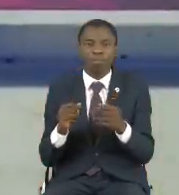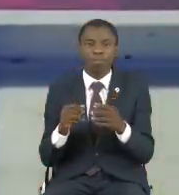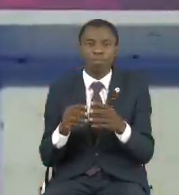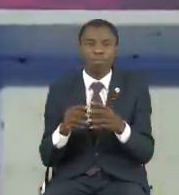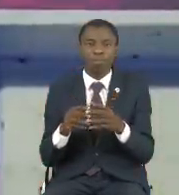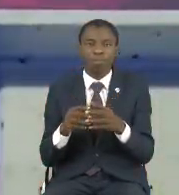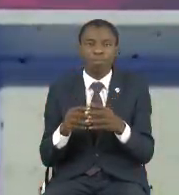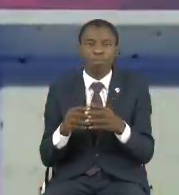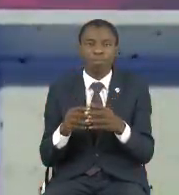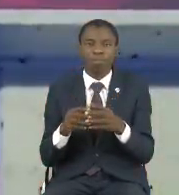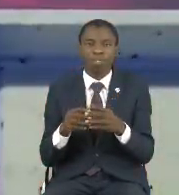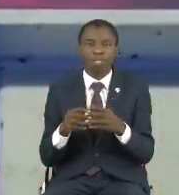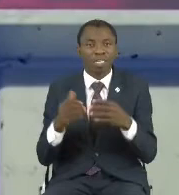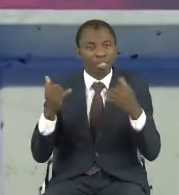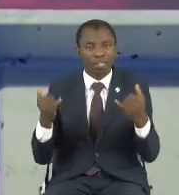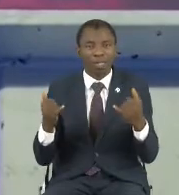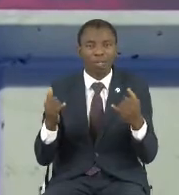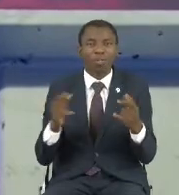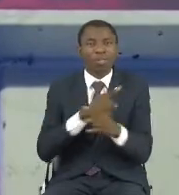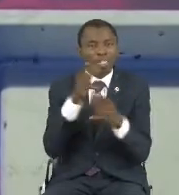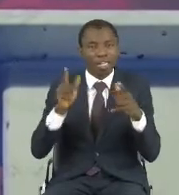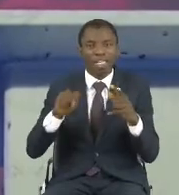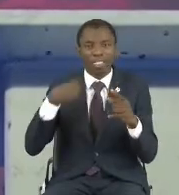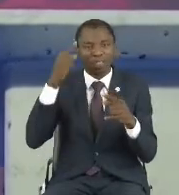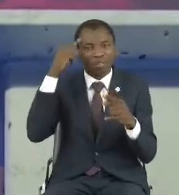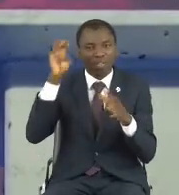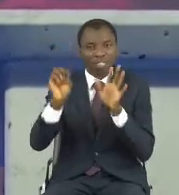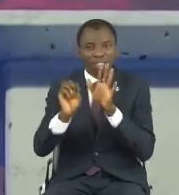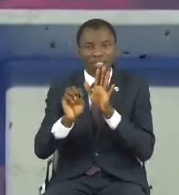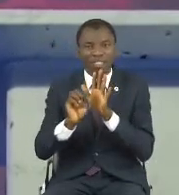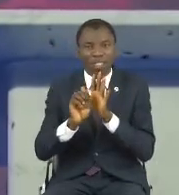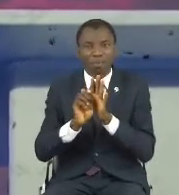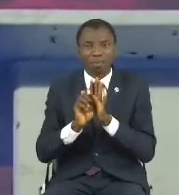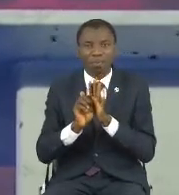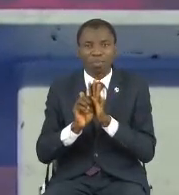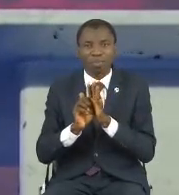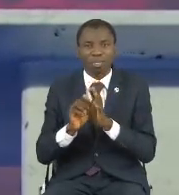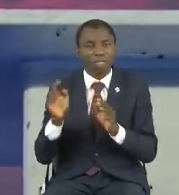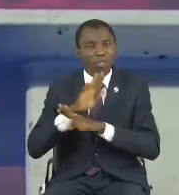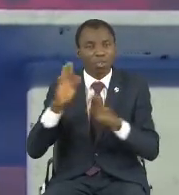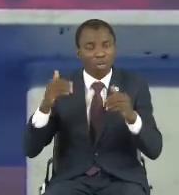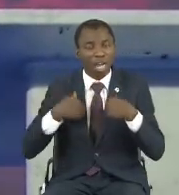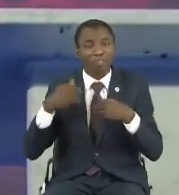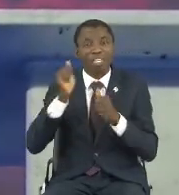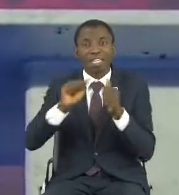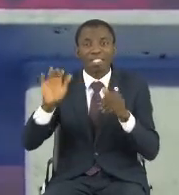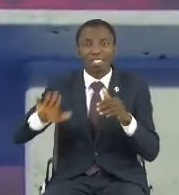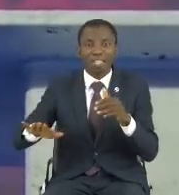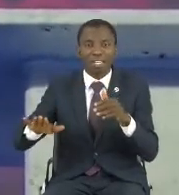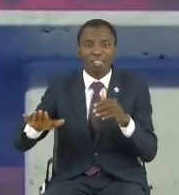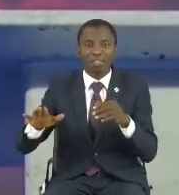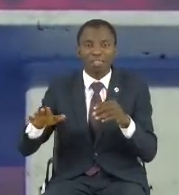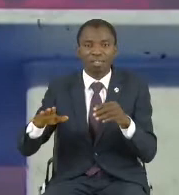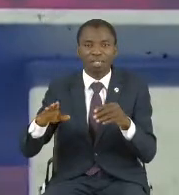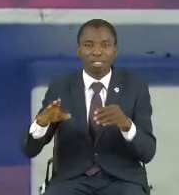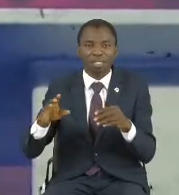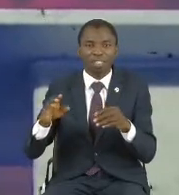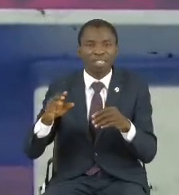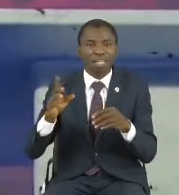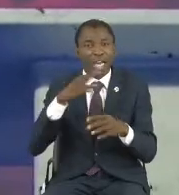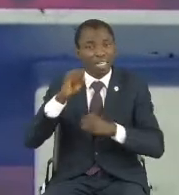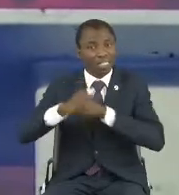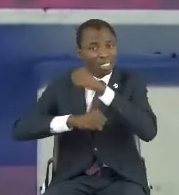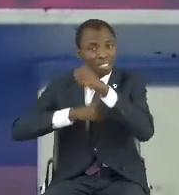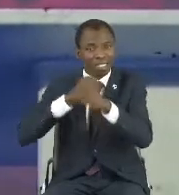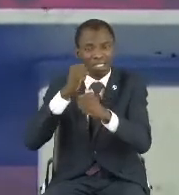when, let's say for example, you've not had any child, and years are